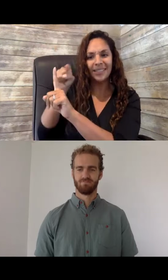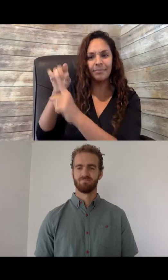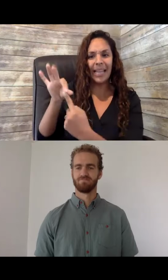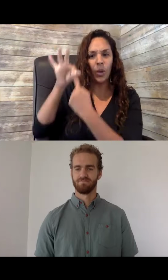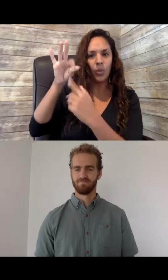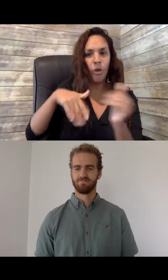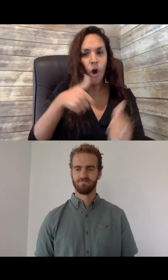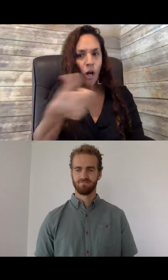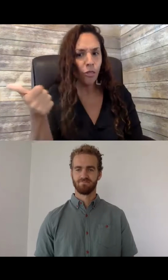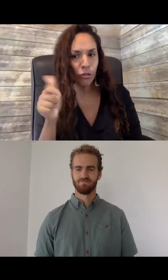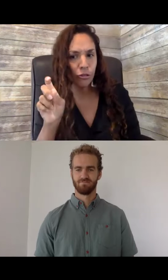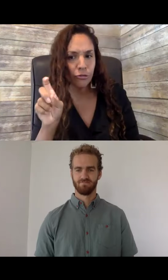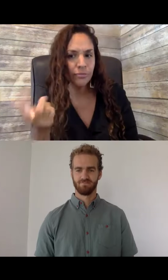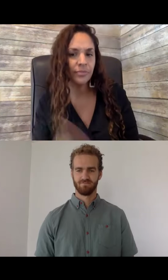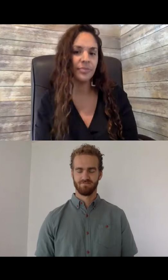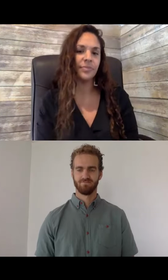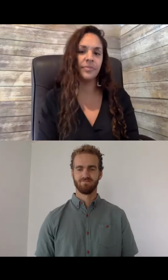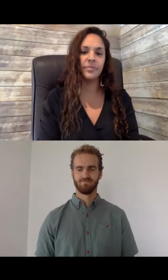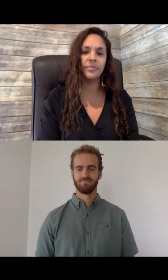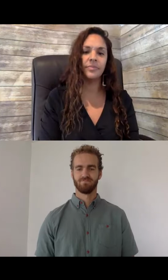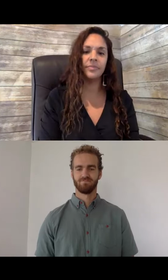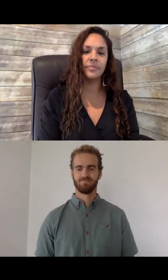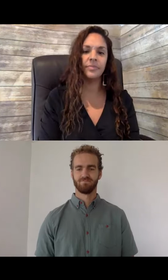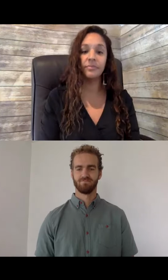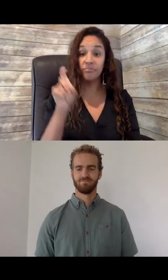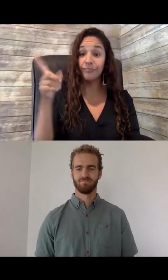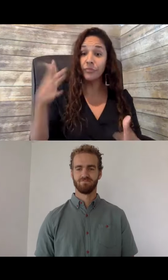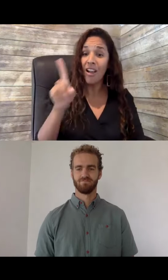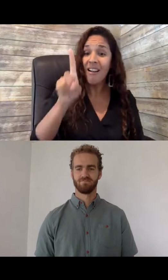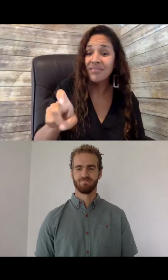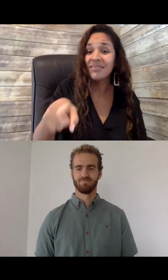culture were they? What made that teacher more unique than others?